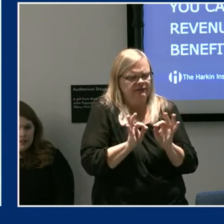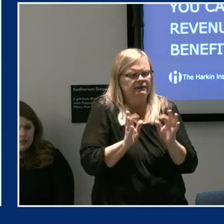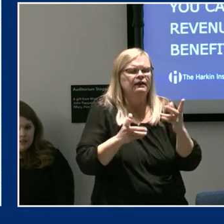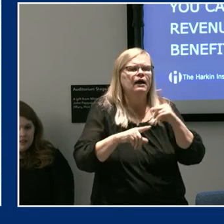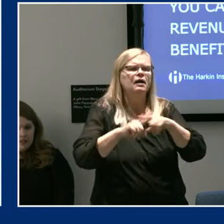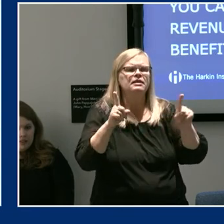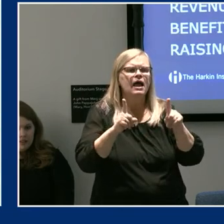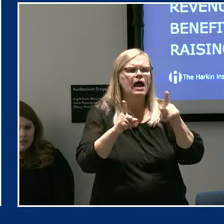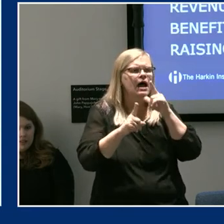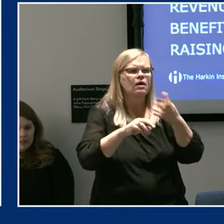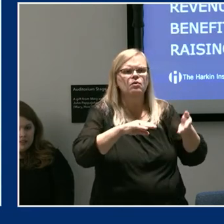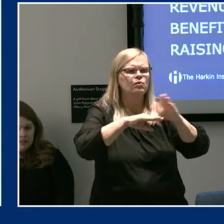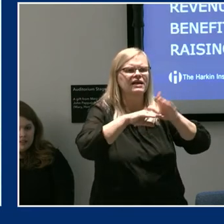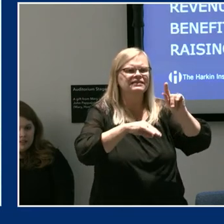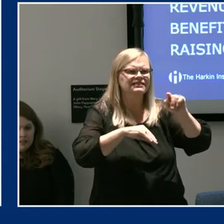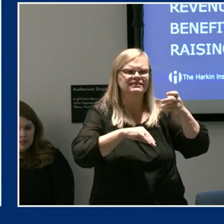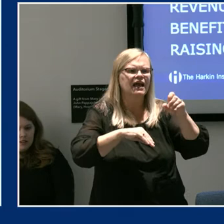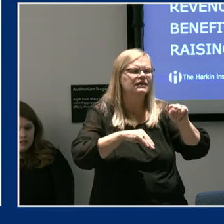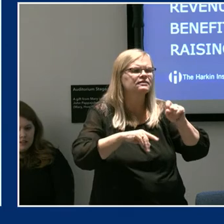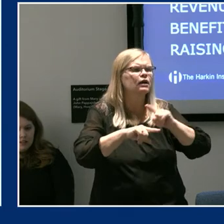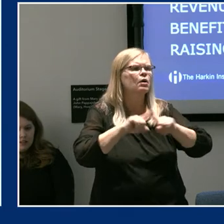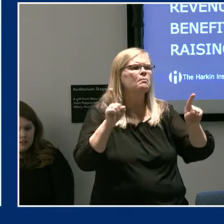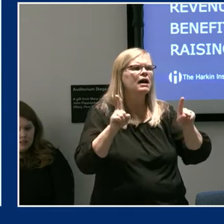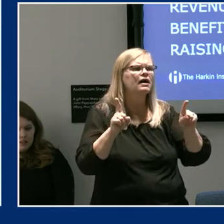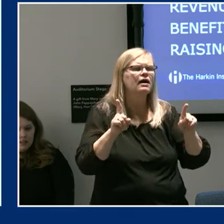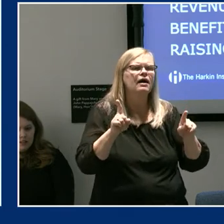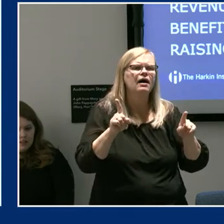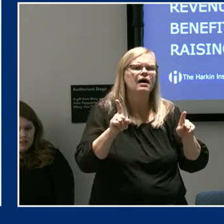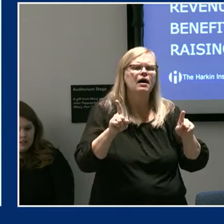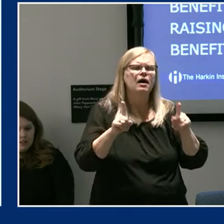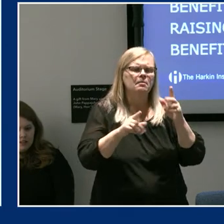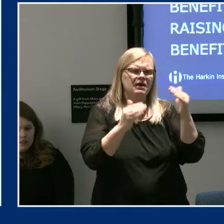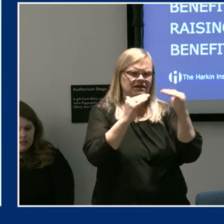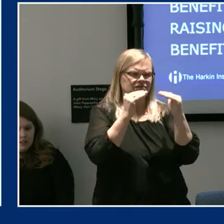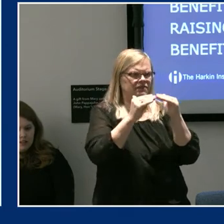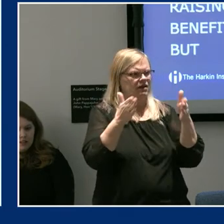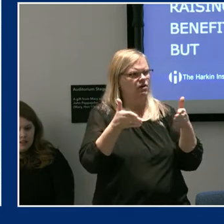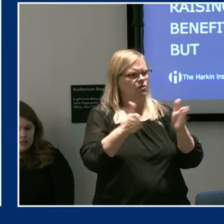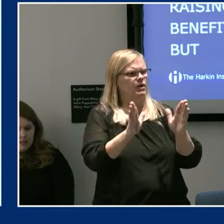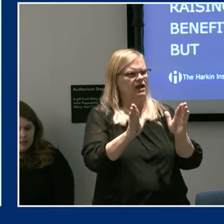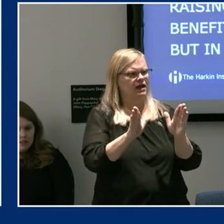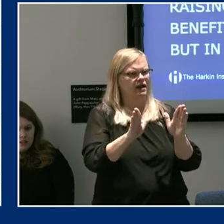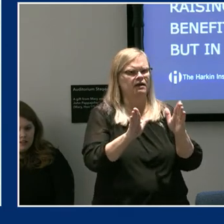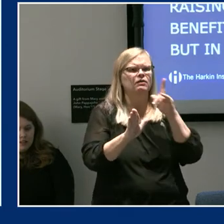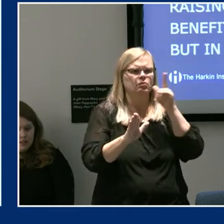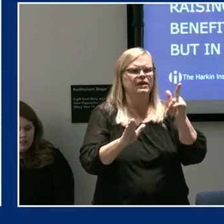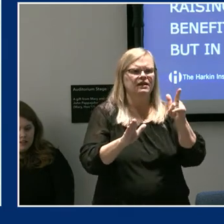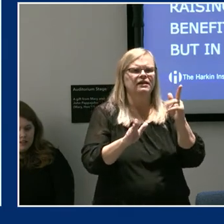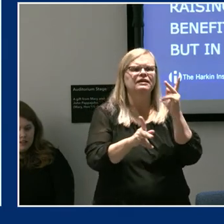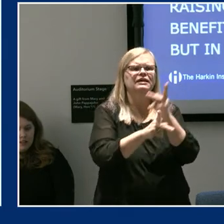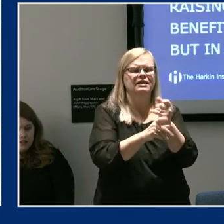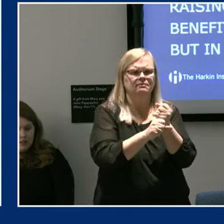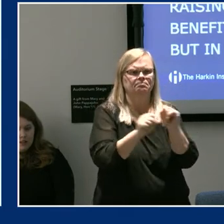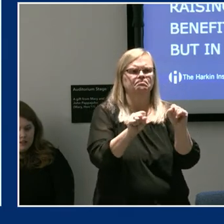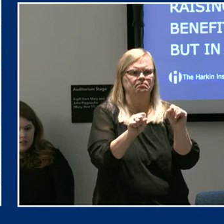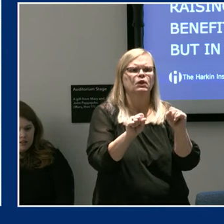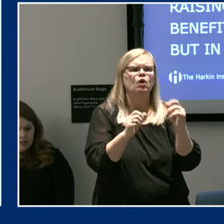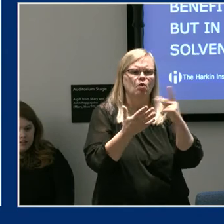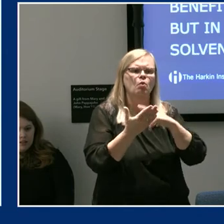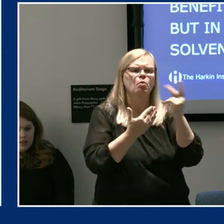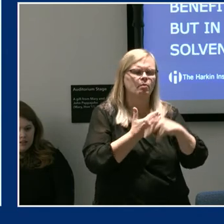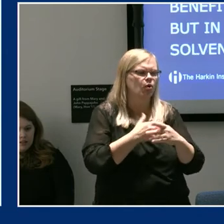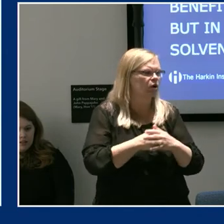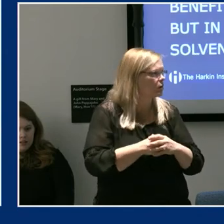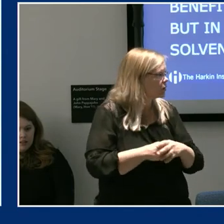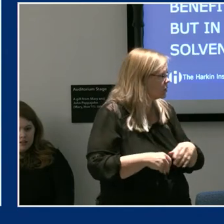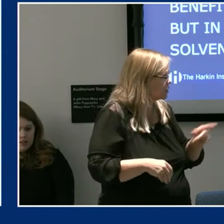in benefits, but in a fair manner, you can extend the solvency of the program. And you